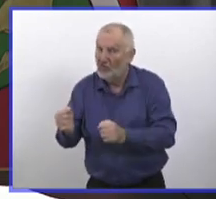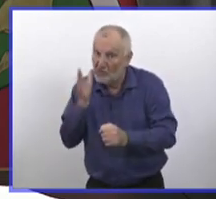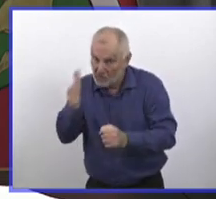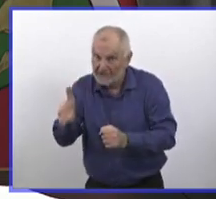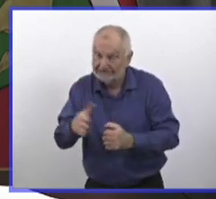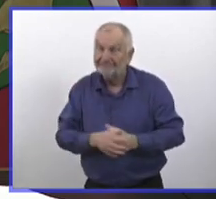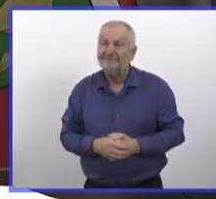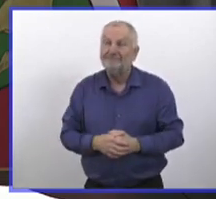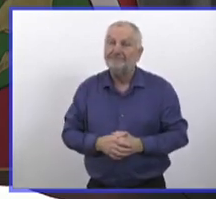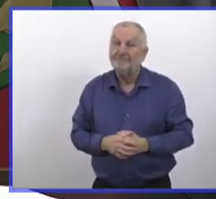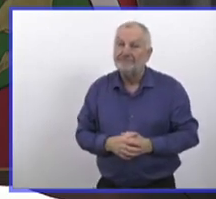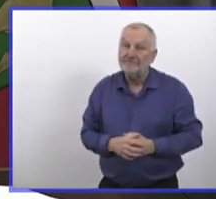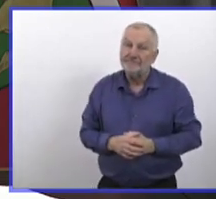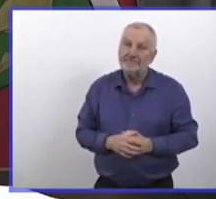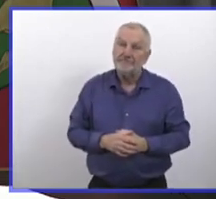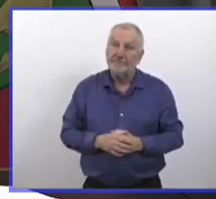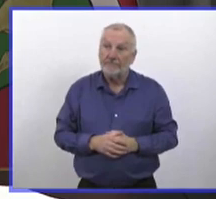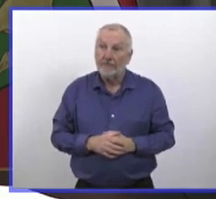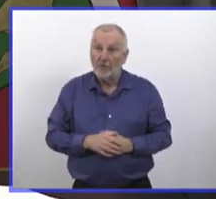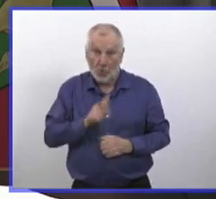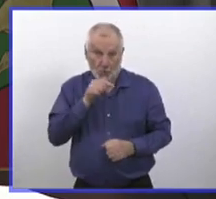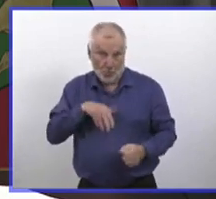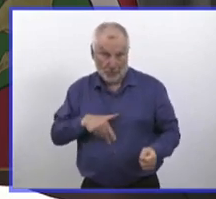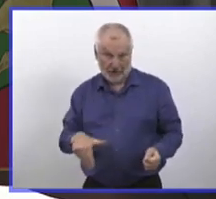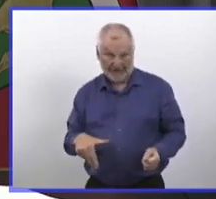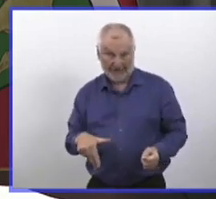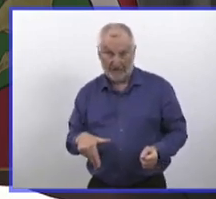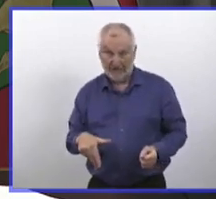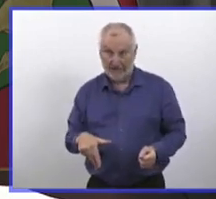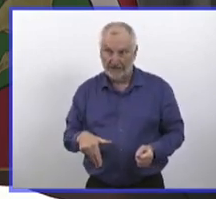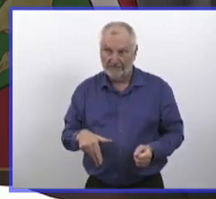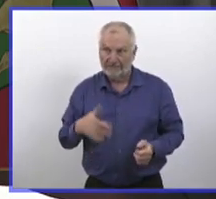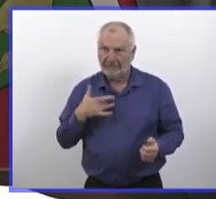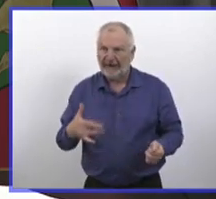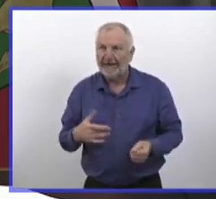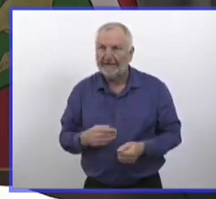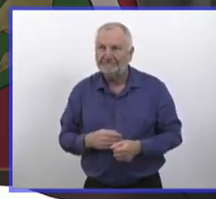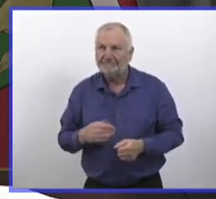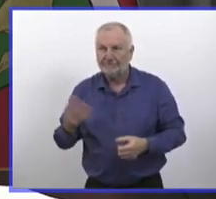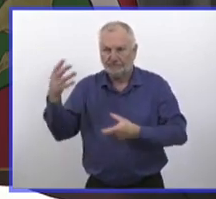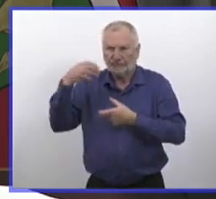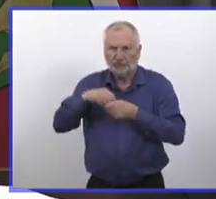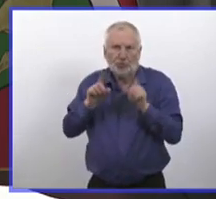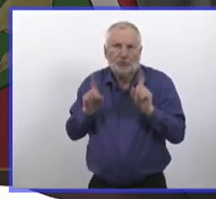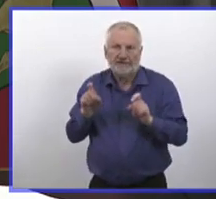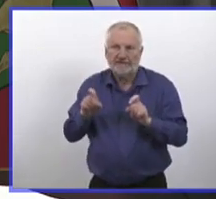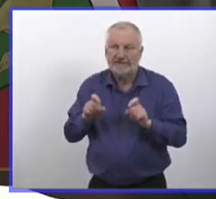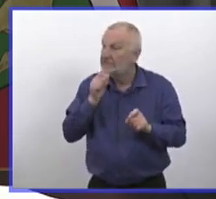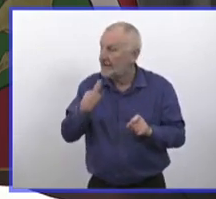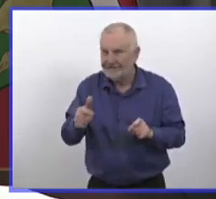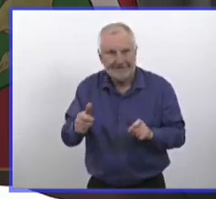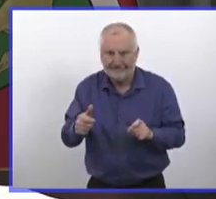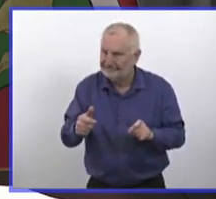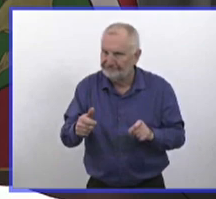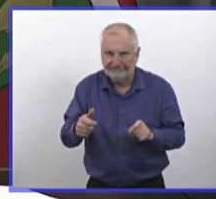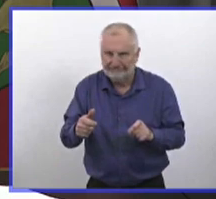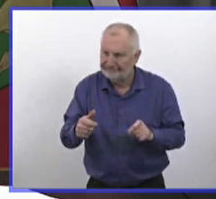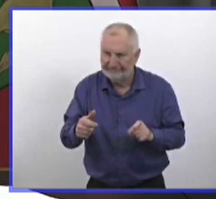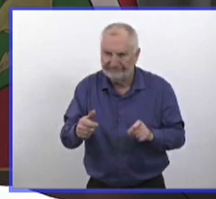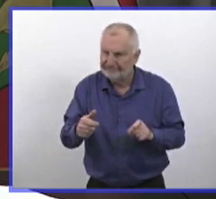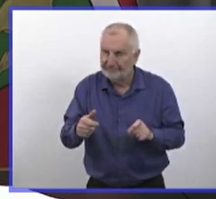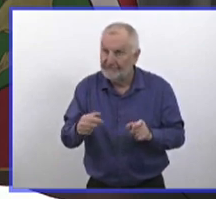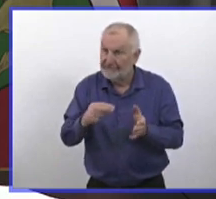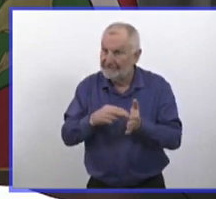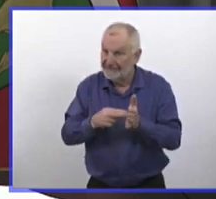those folks are typically left out of trials. So this really isn't any different than any other time that